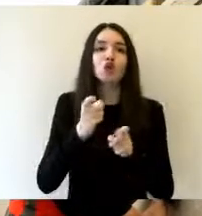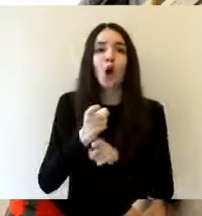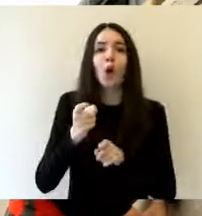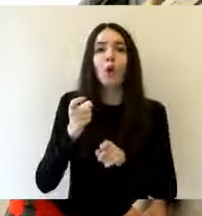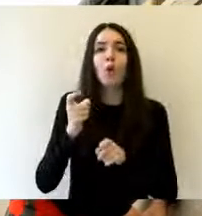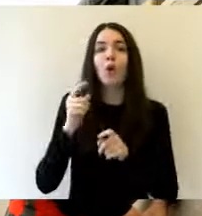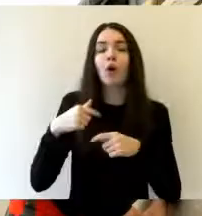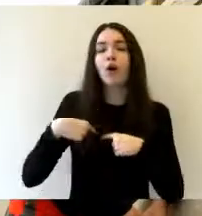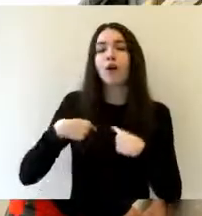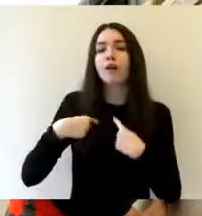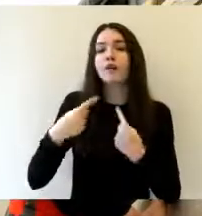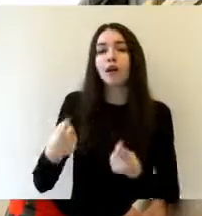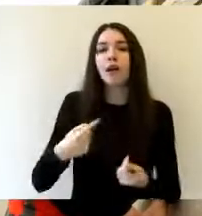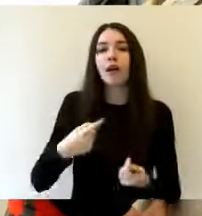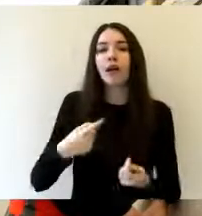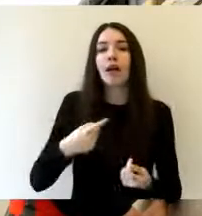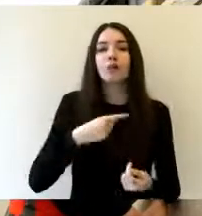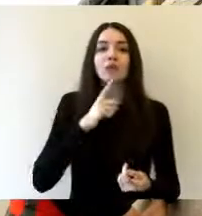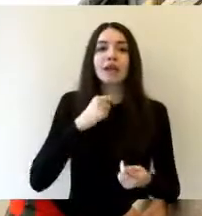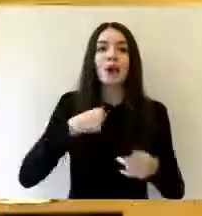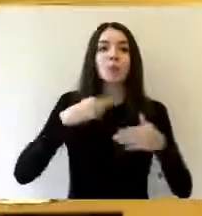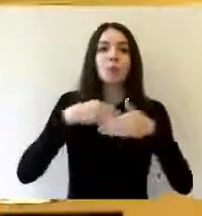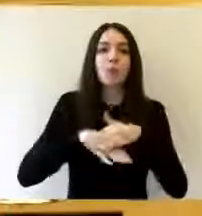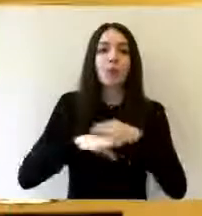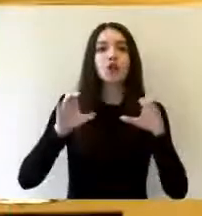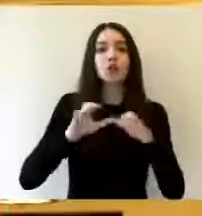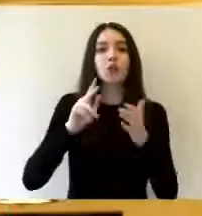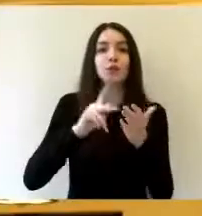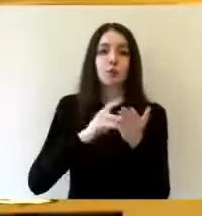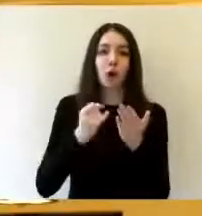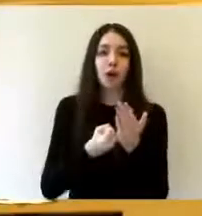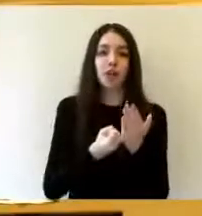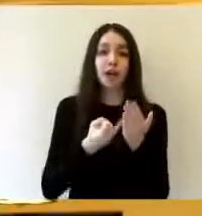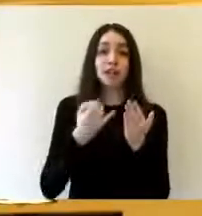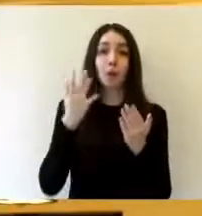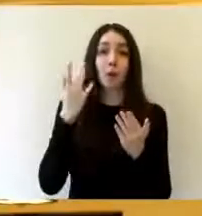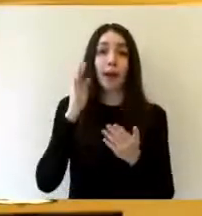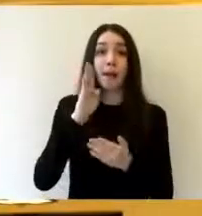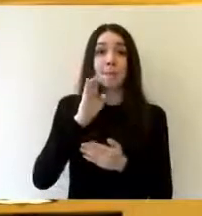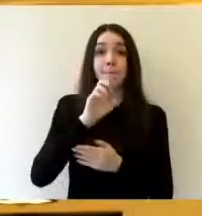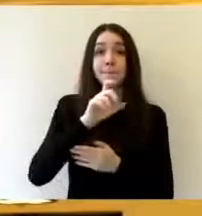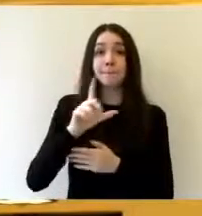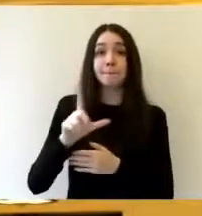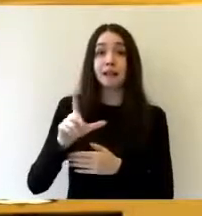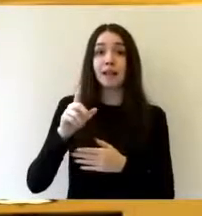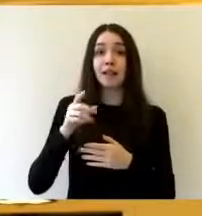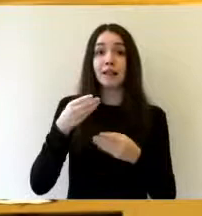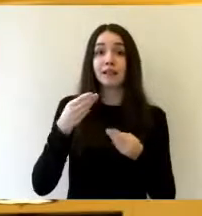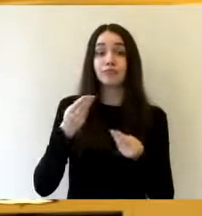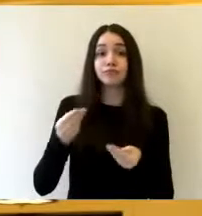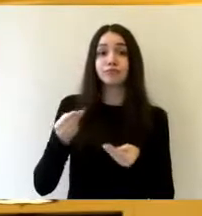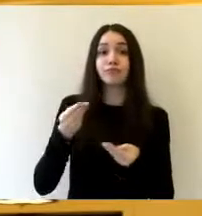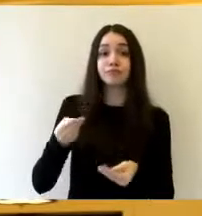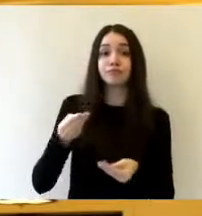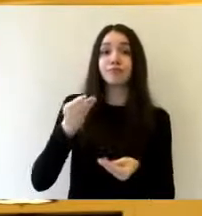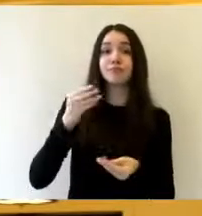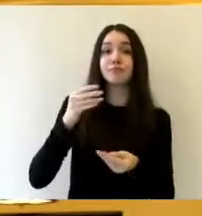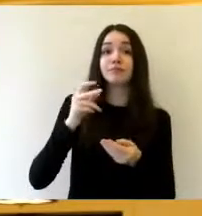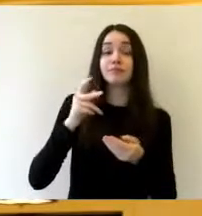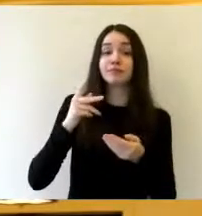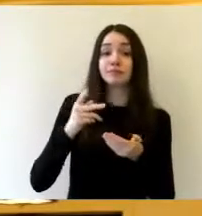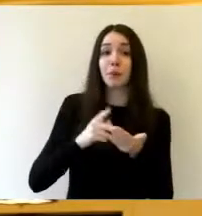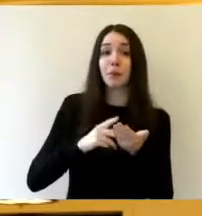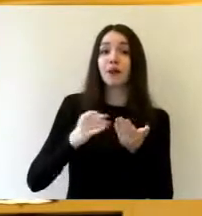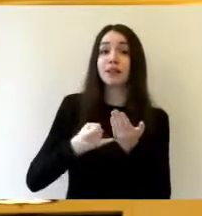I was born to do this project. The bill that funded this project was signed in 1999. I was still in high